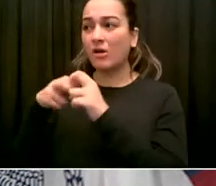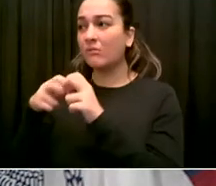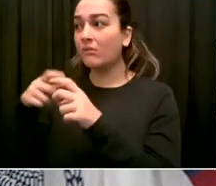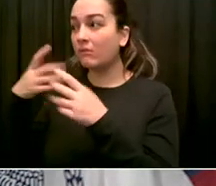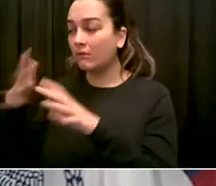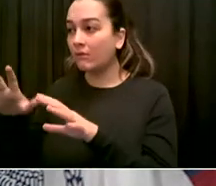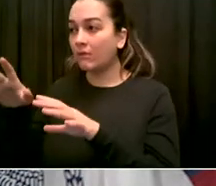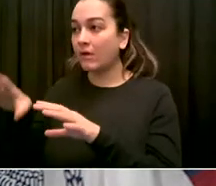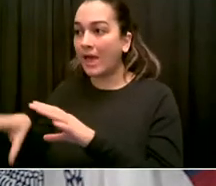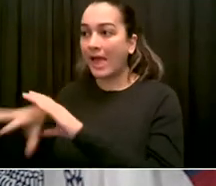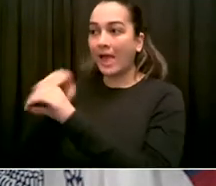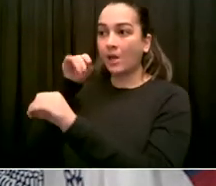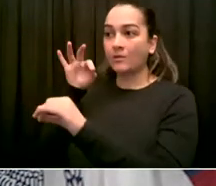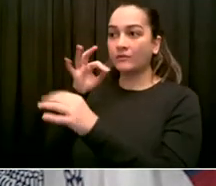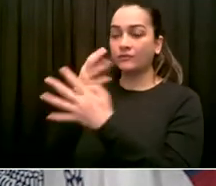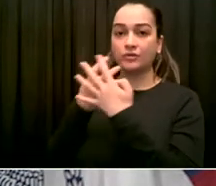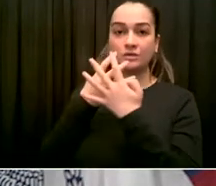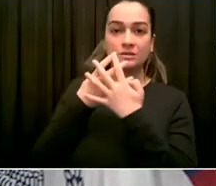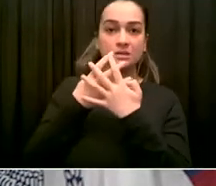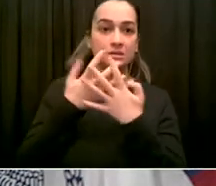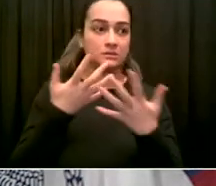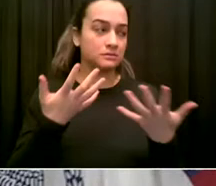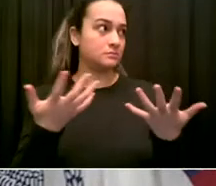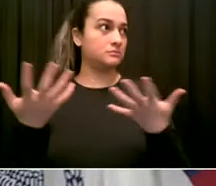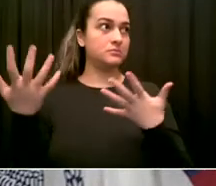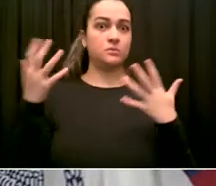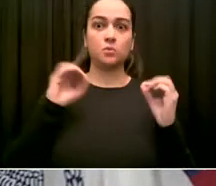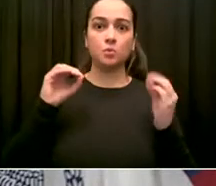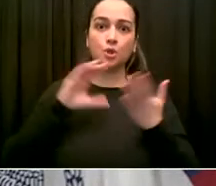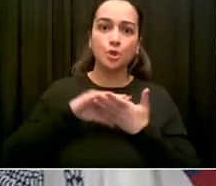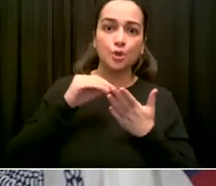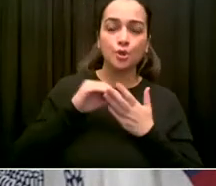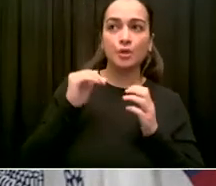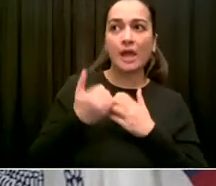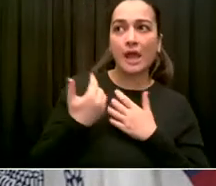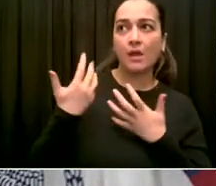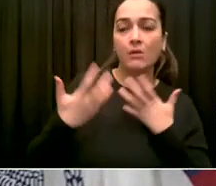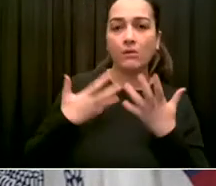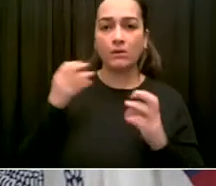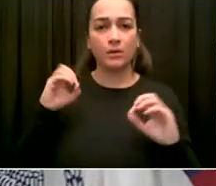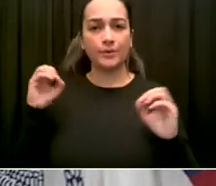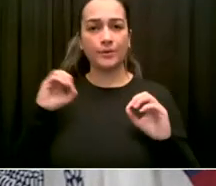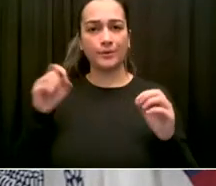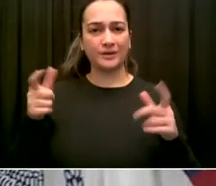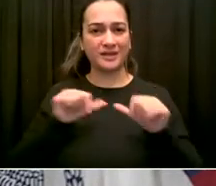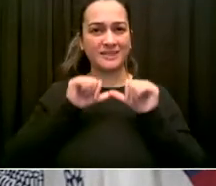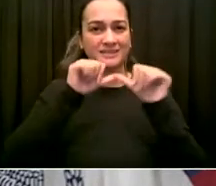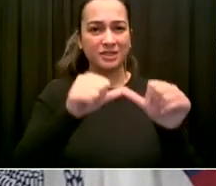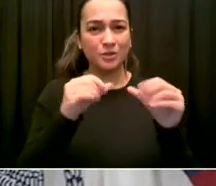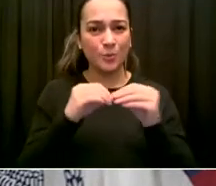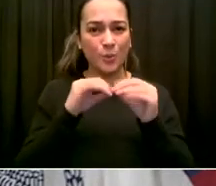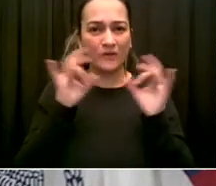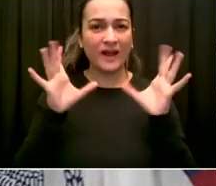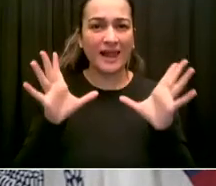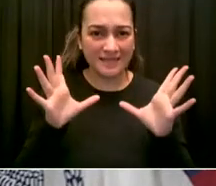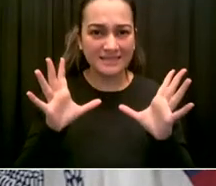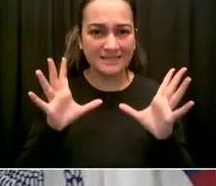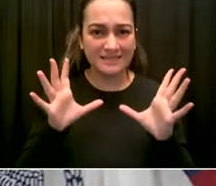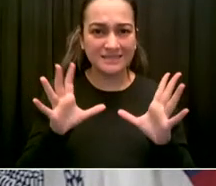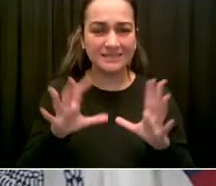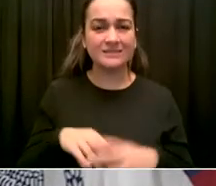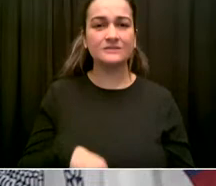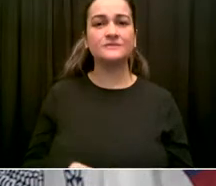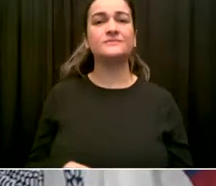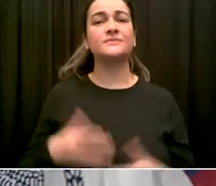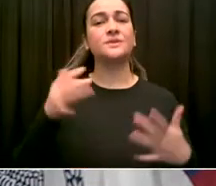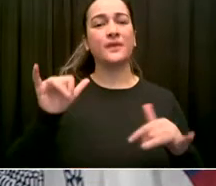tremendous problems. And it has to be changed. And it's time to have a very different discussion. It's time to hold the state of New York responsible for their parolees